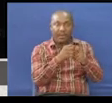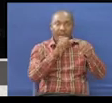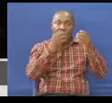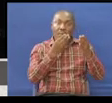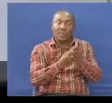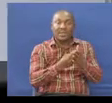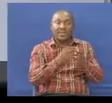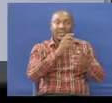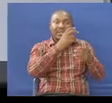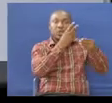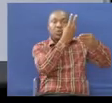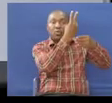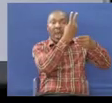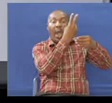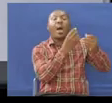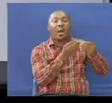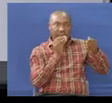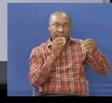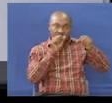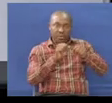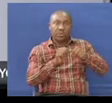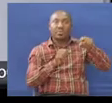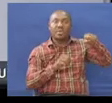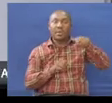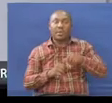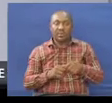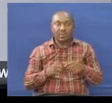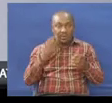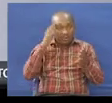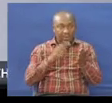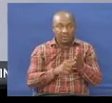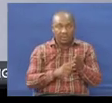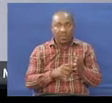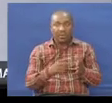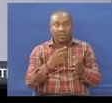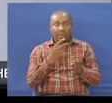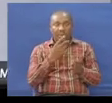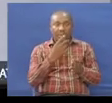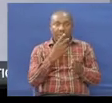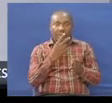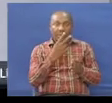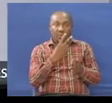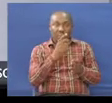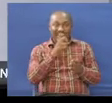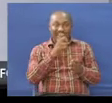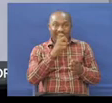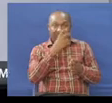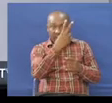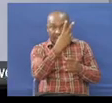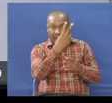So if I take an equation 2x squared plus 3x plus 4, this is a quadratic